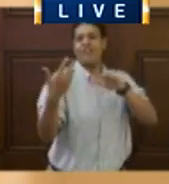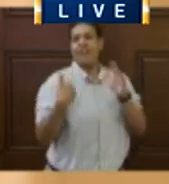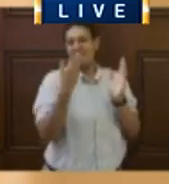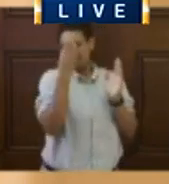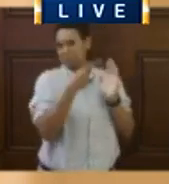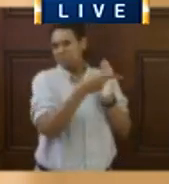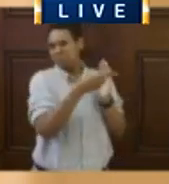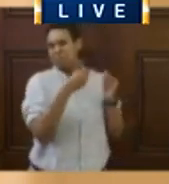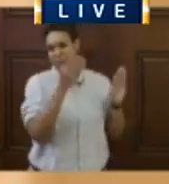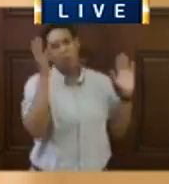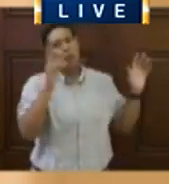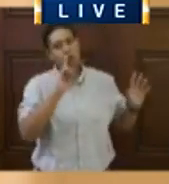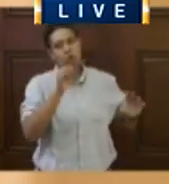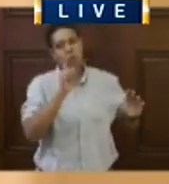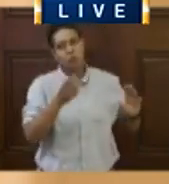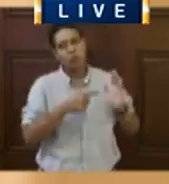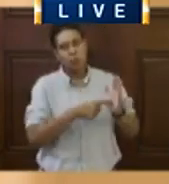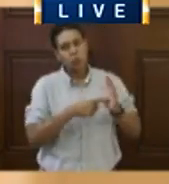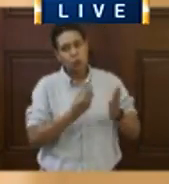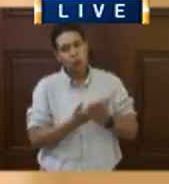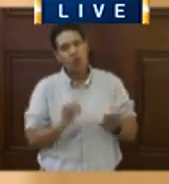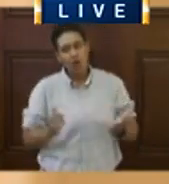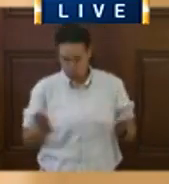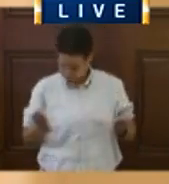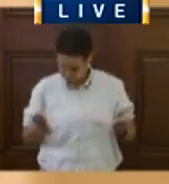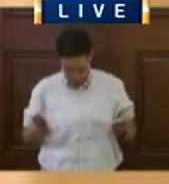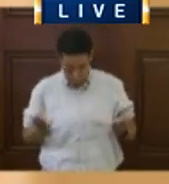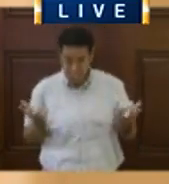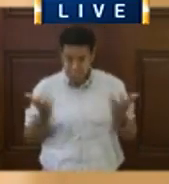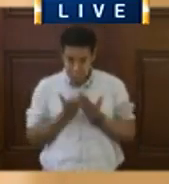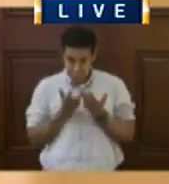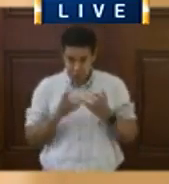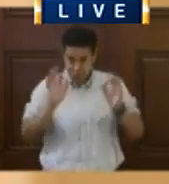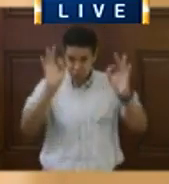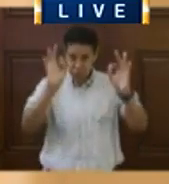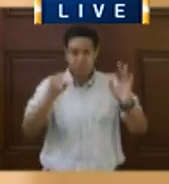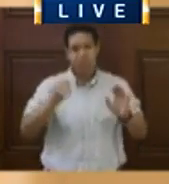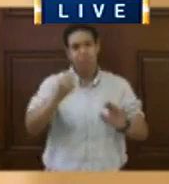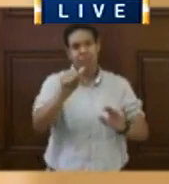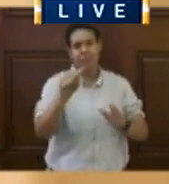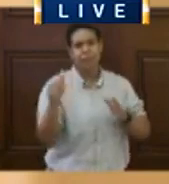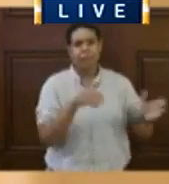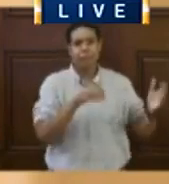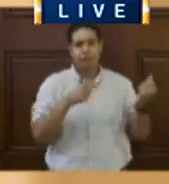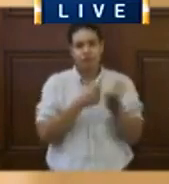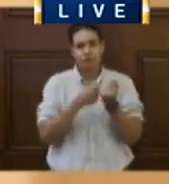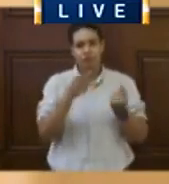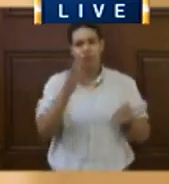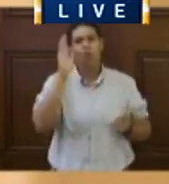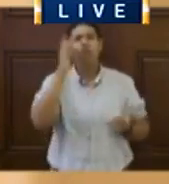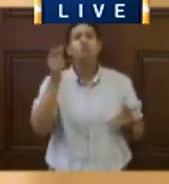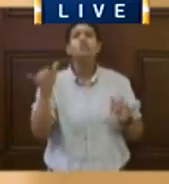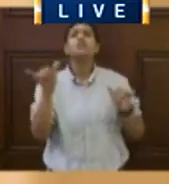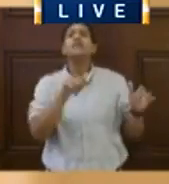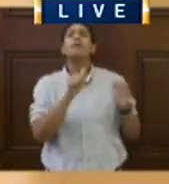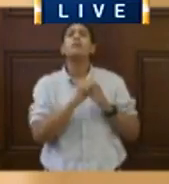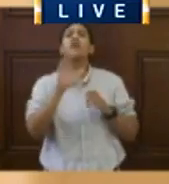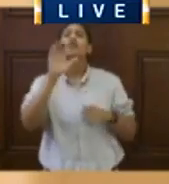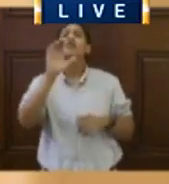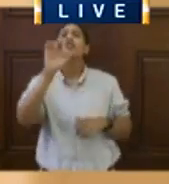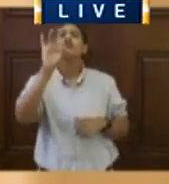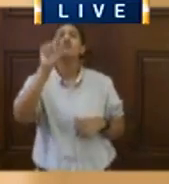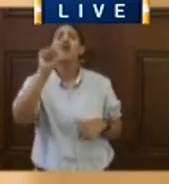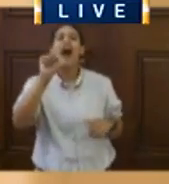the applicant and what the municipality says exists, then a payment will be prepared. We'll do a similar thing with craft vendors,